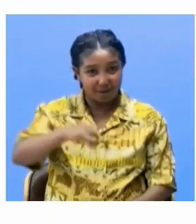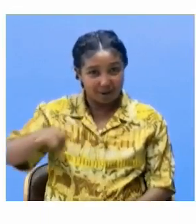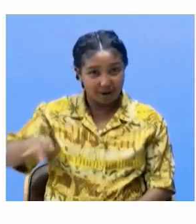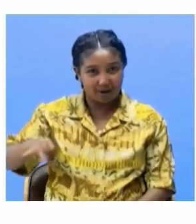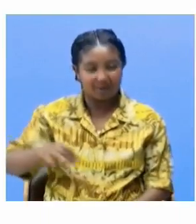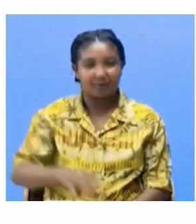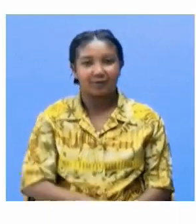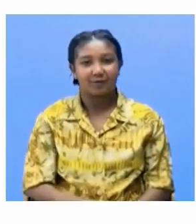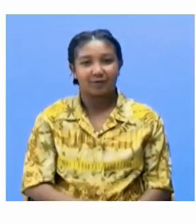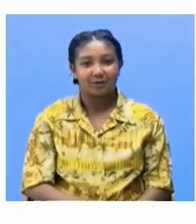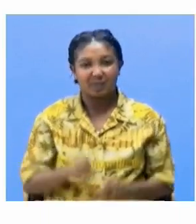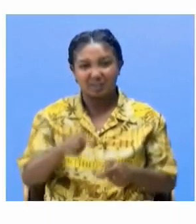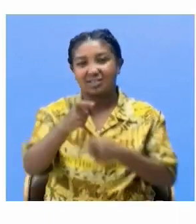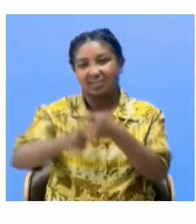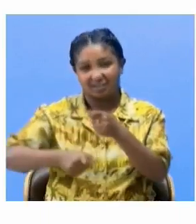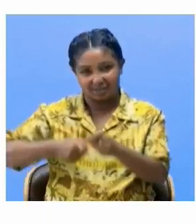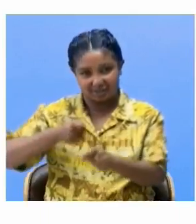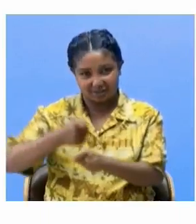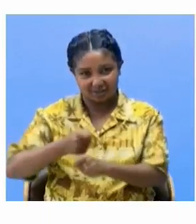this year.